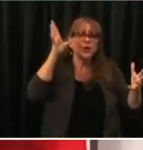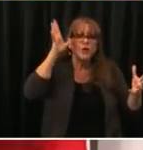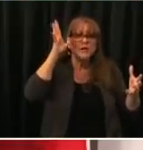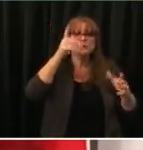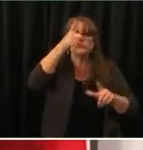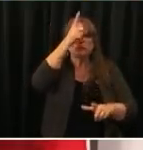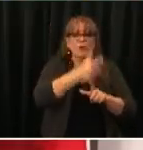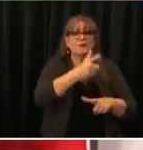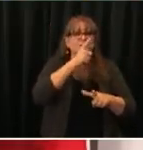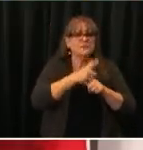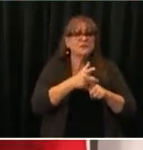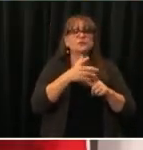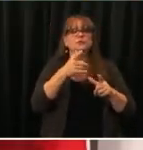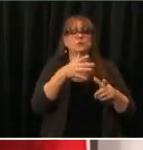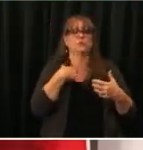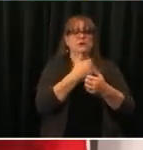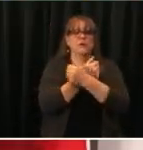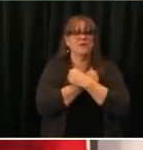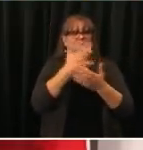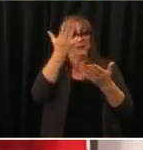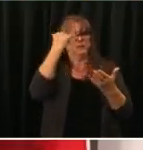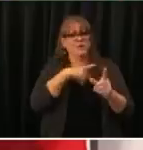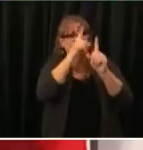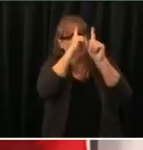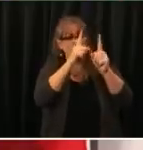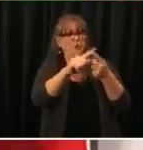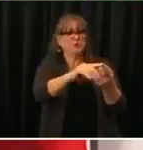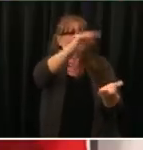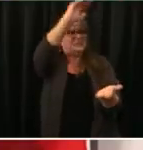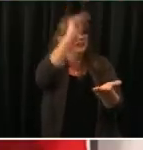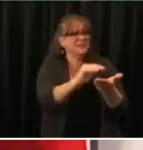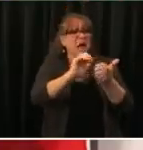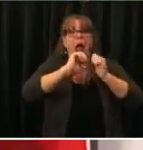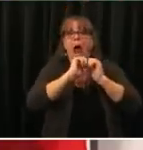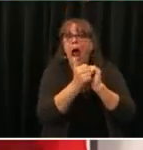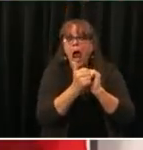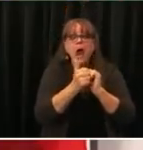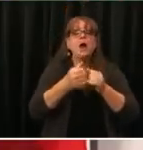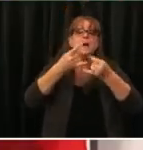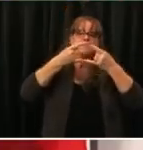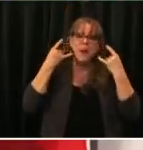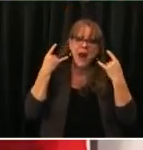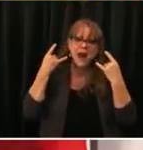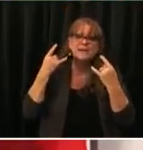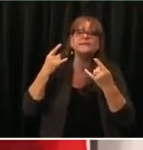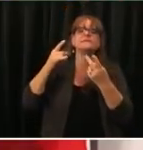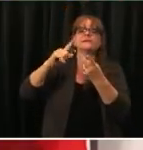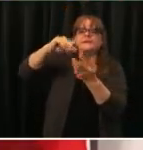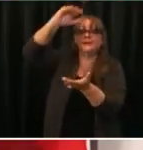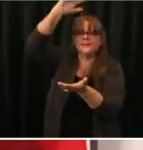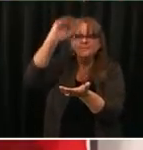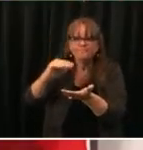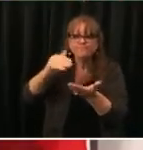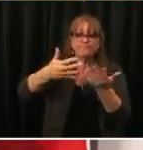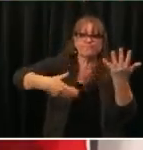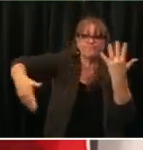minimize that by wearing a mask when we're around others, by reducing socializing with people who live outside your